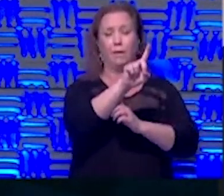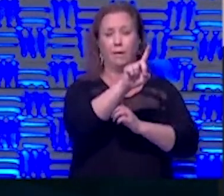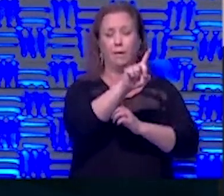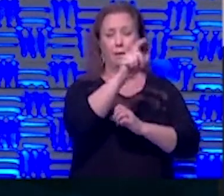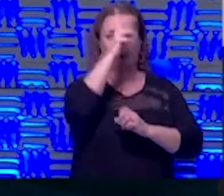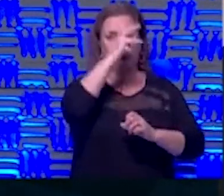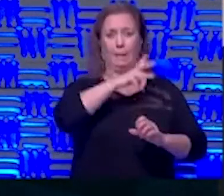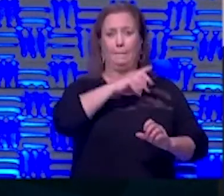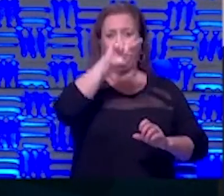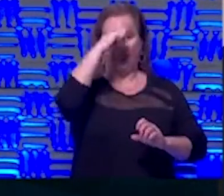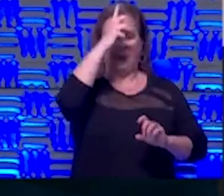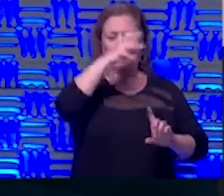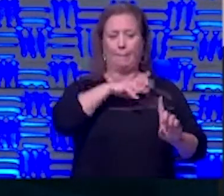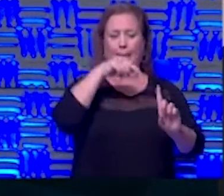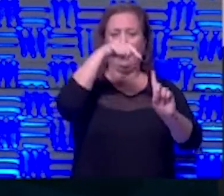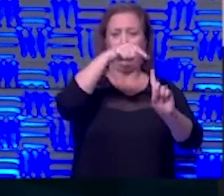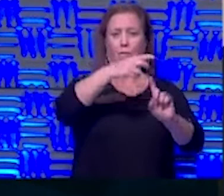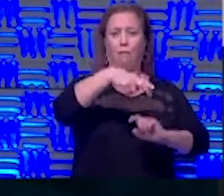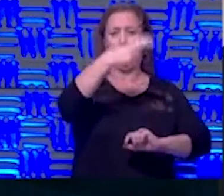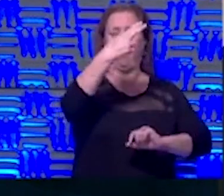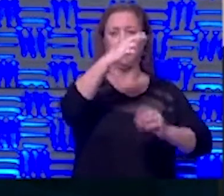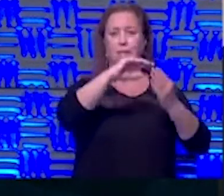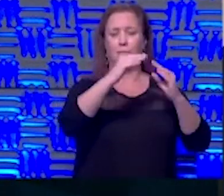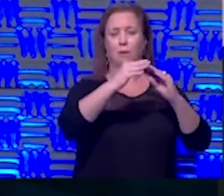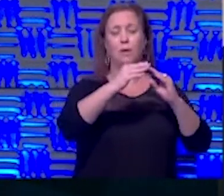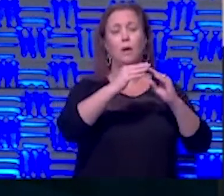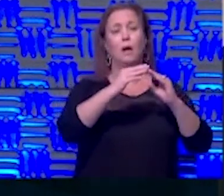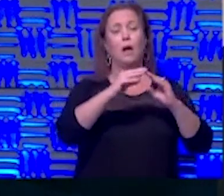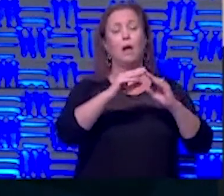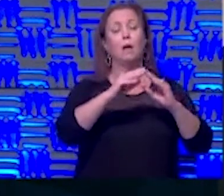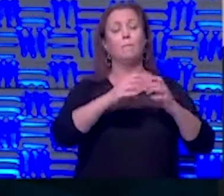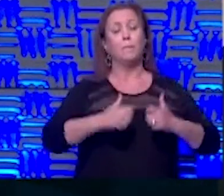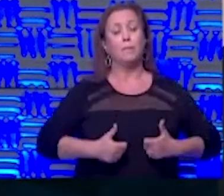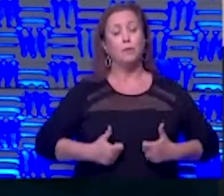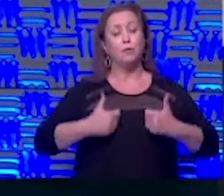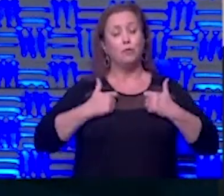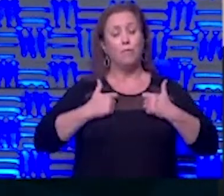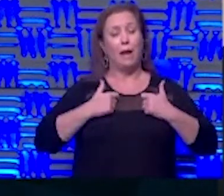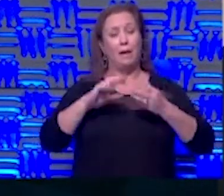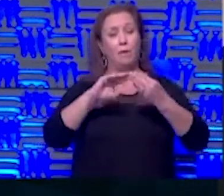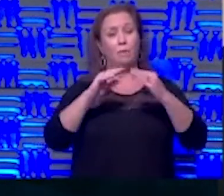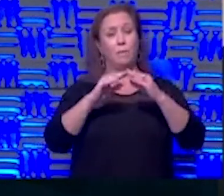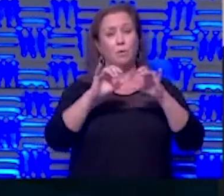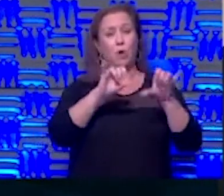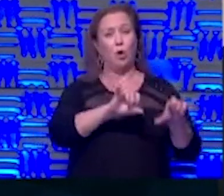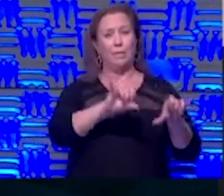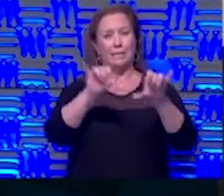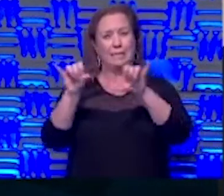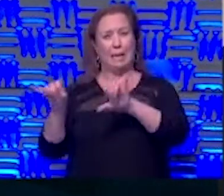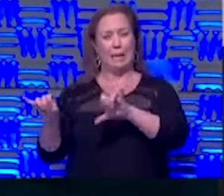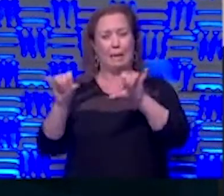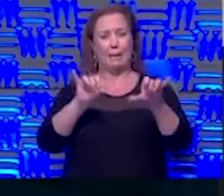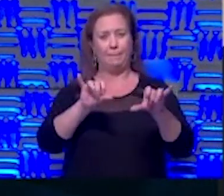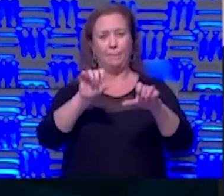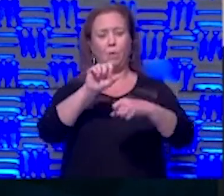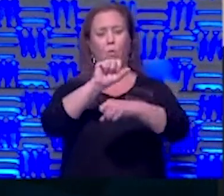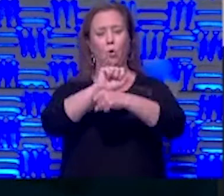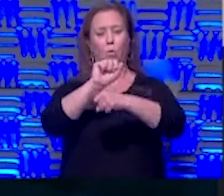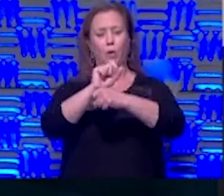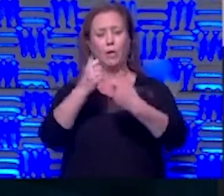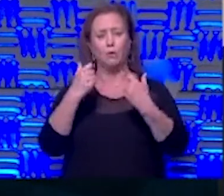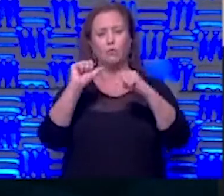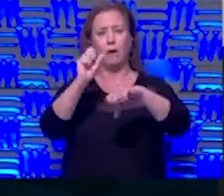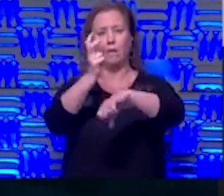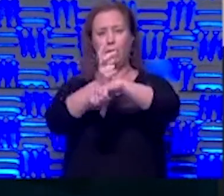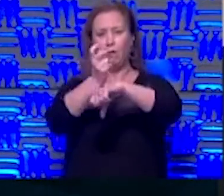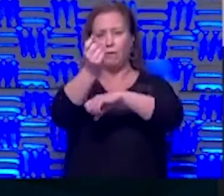COVID, but yet our survival rate appears to be exactly the same, and we're working hard to try and understand that.